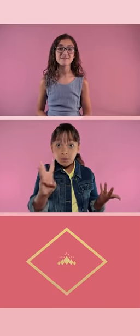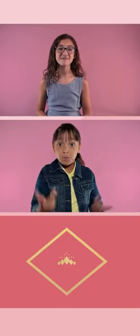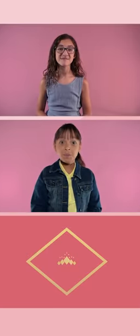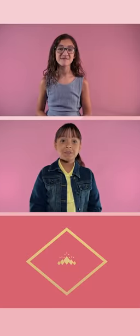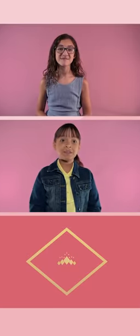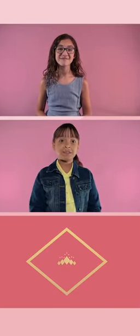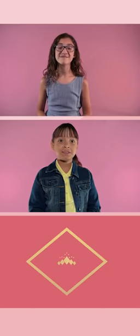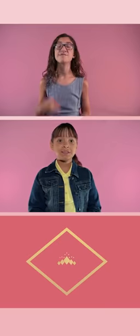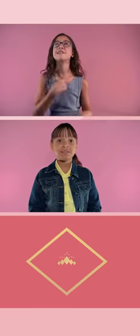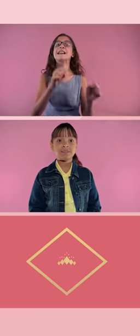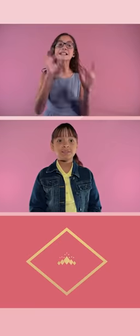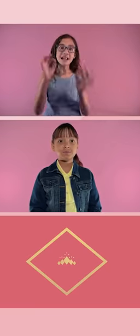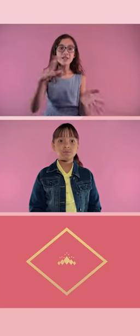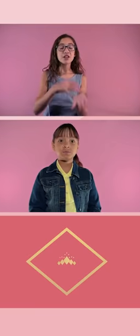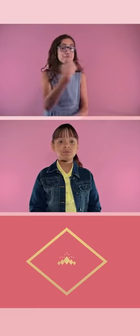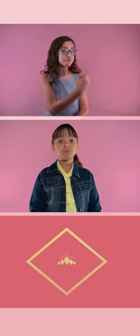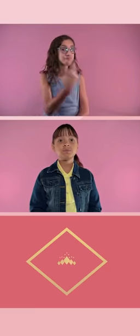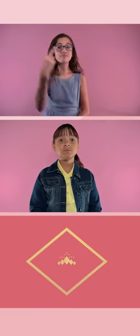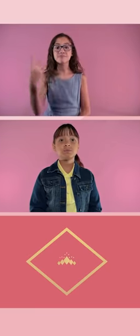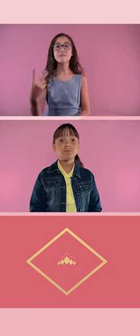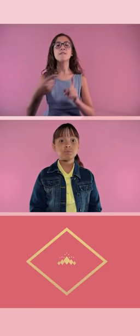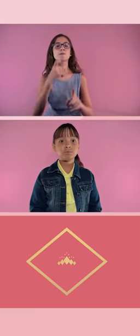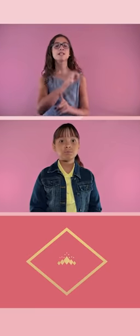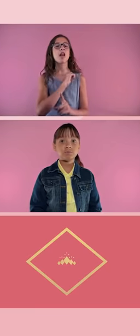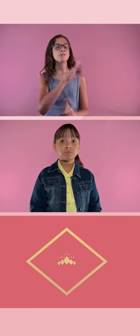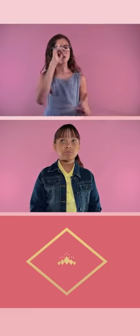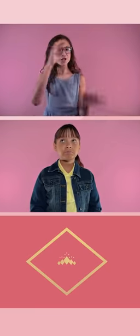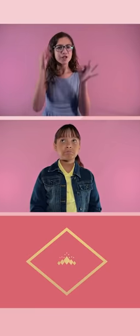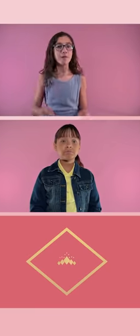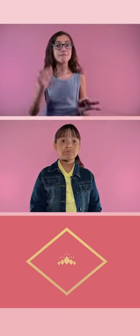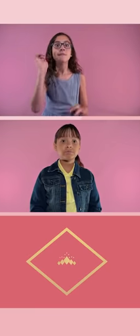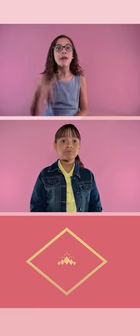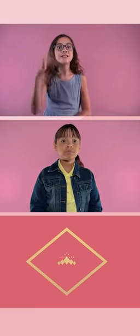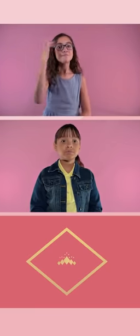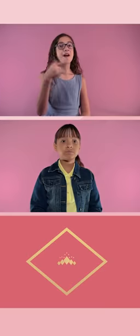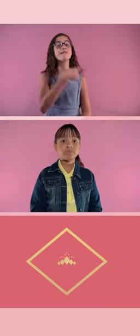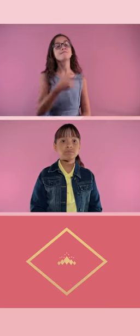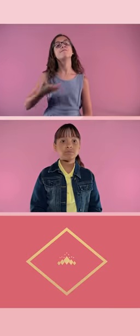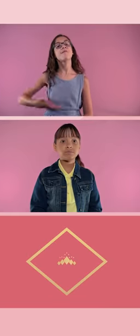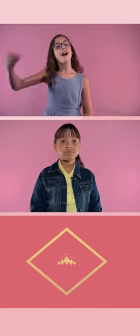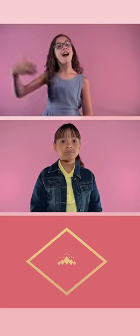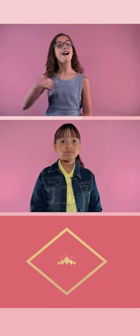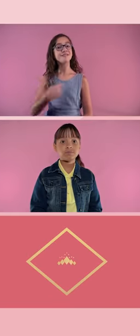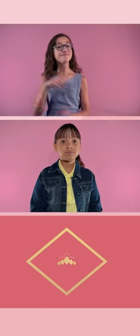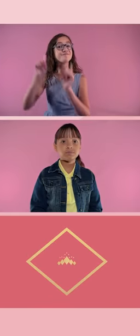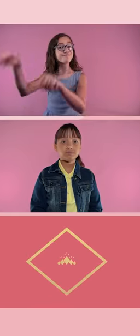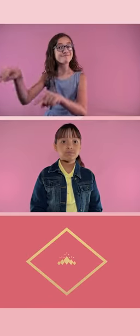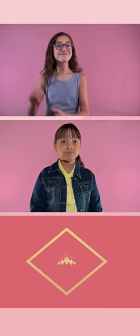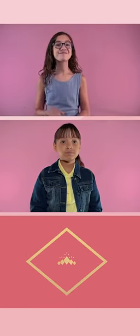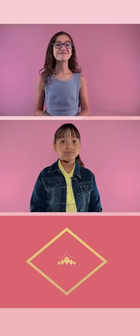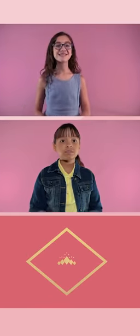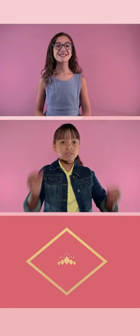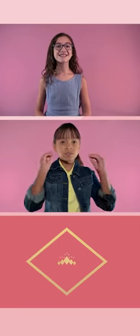A six-year-old? We can definitely learn a thing or two from Tiana's determination. And that's why she invited